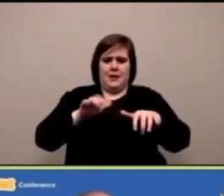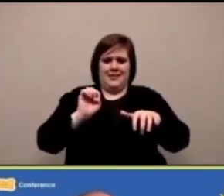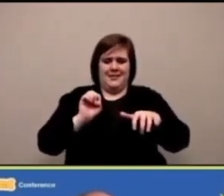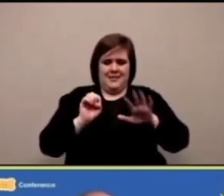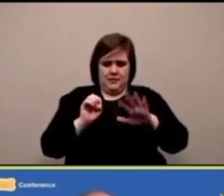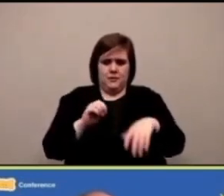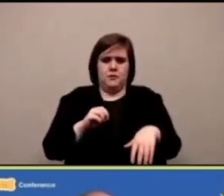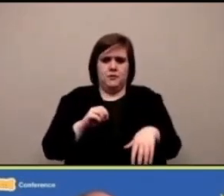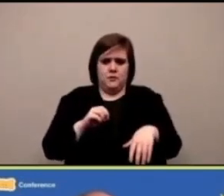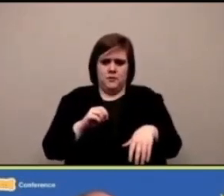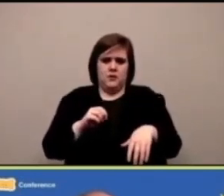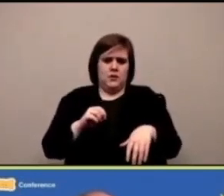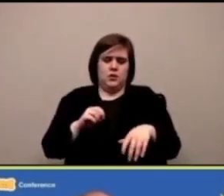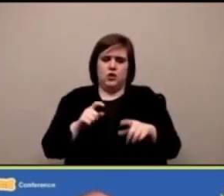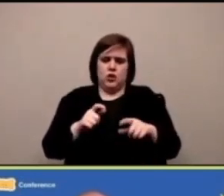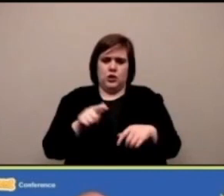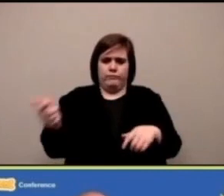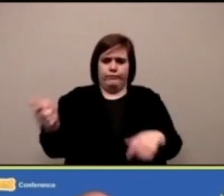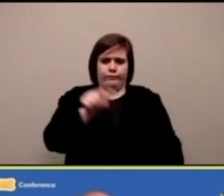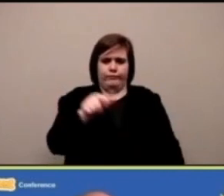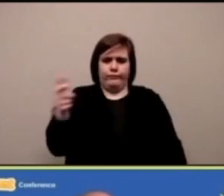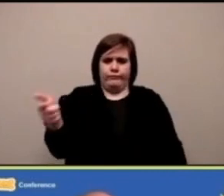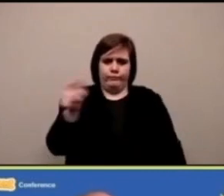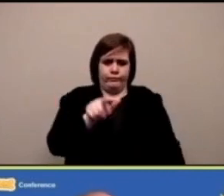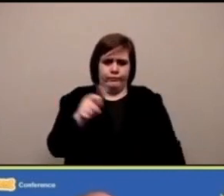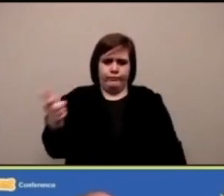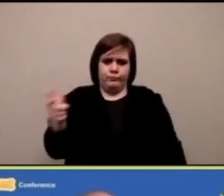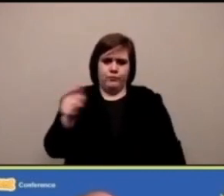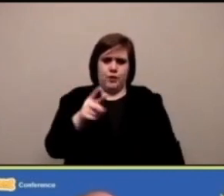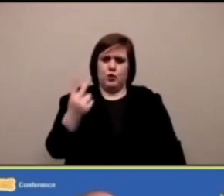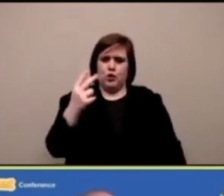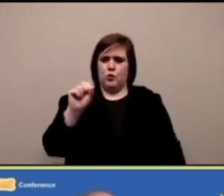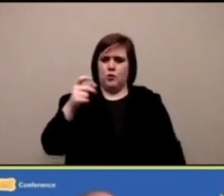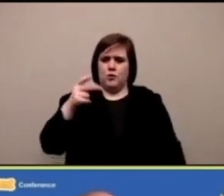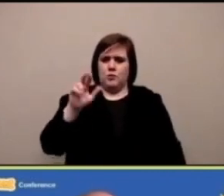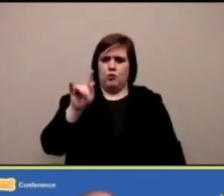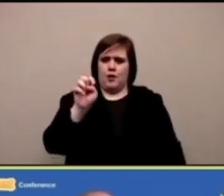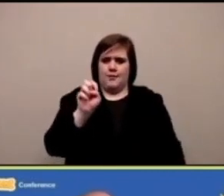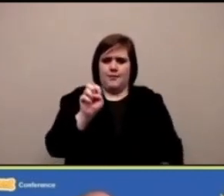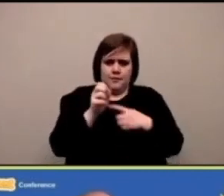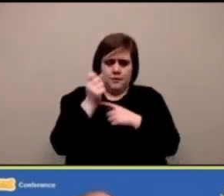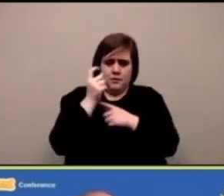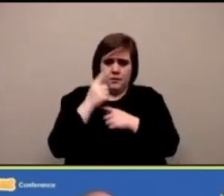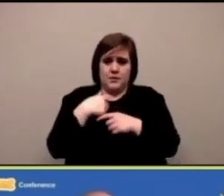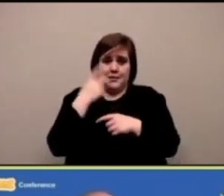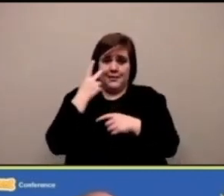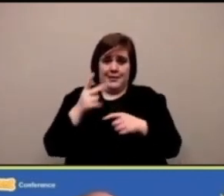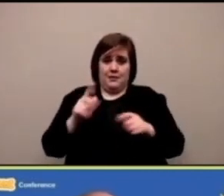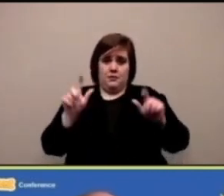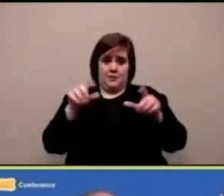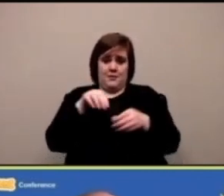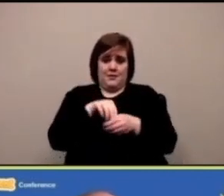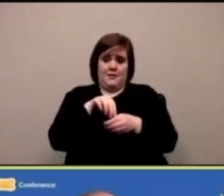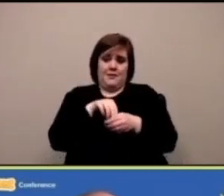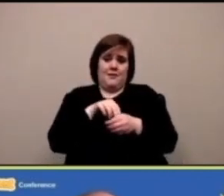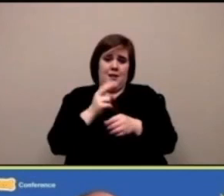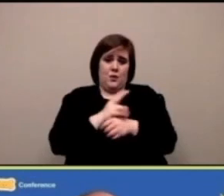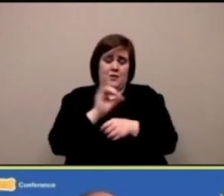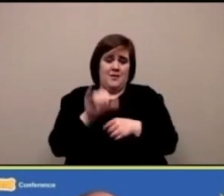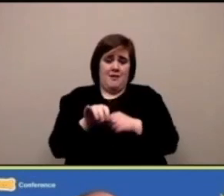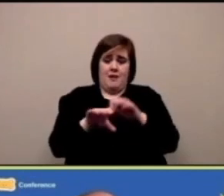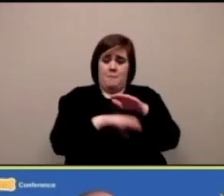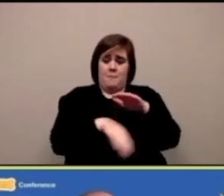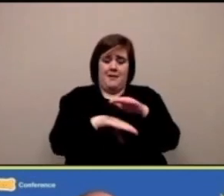So it's just going in between the two sprites. So if I go and like see inside, I can see I use that basic